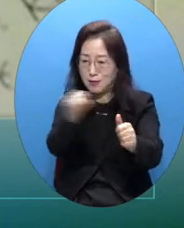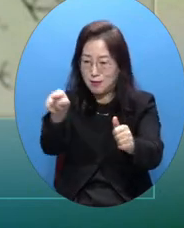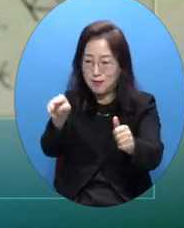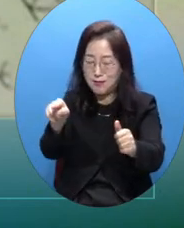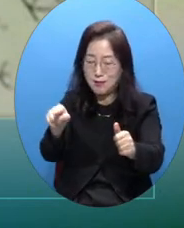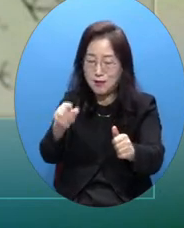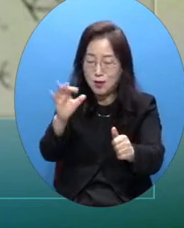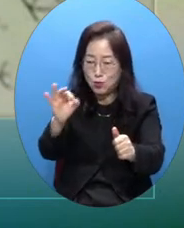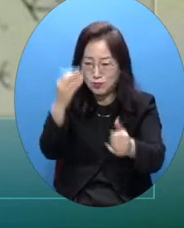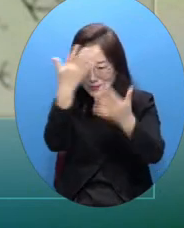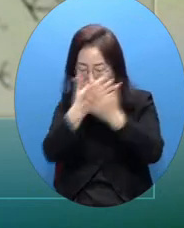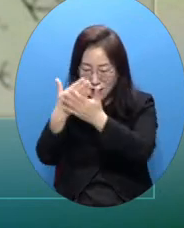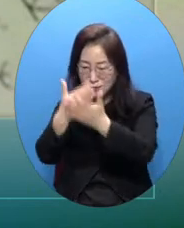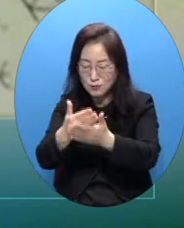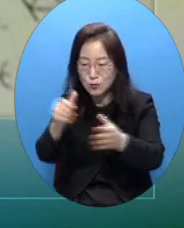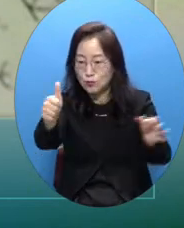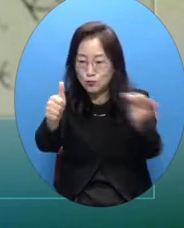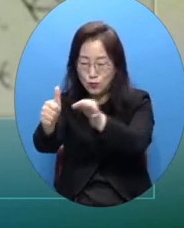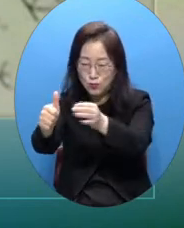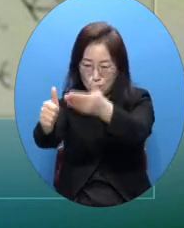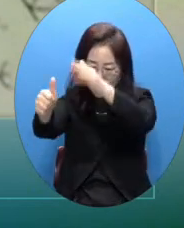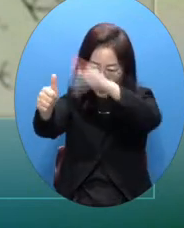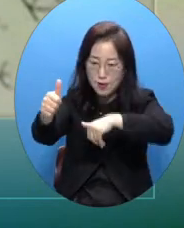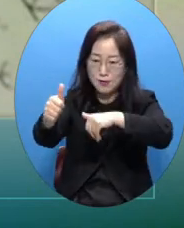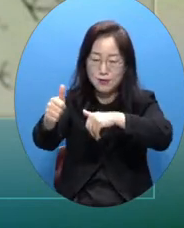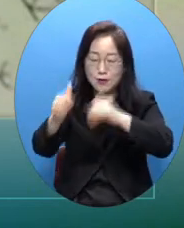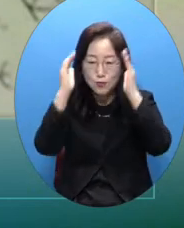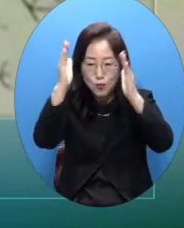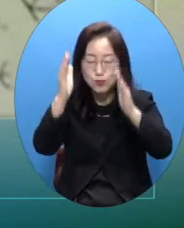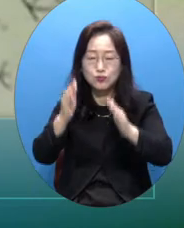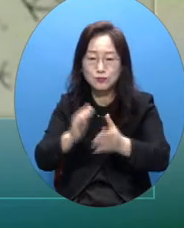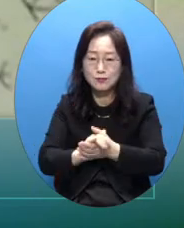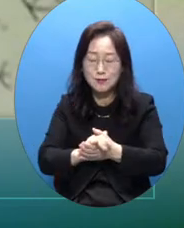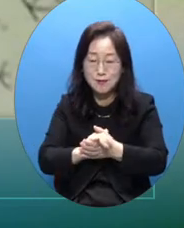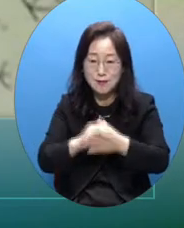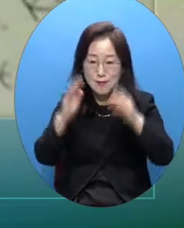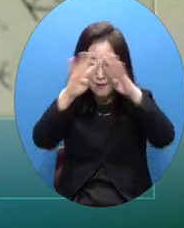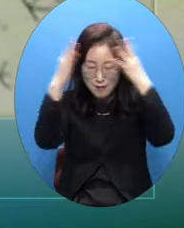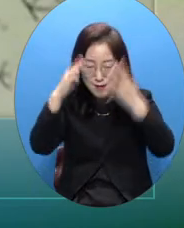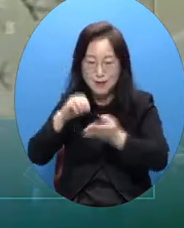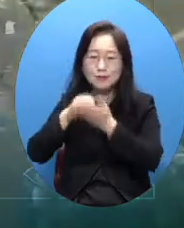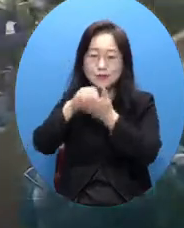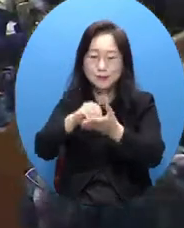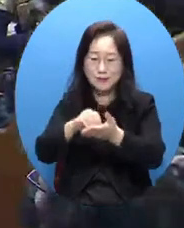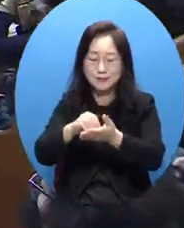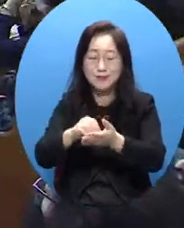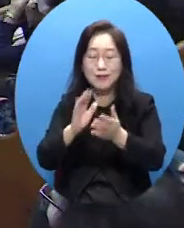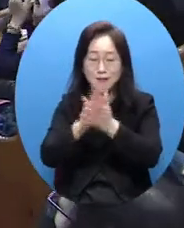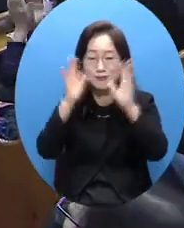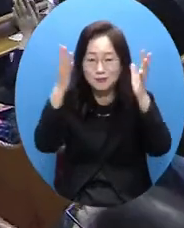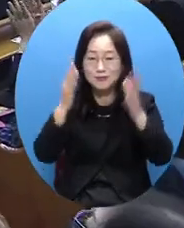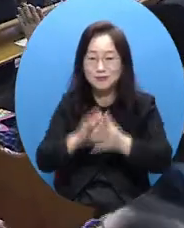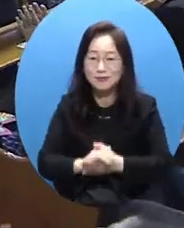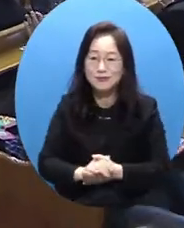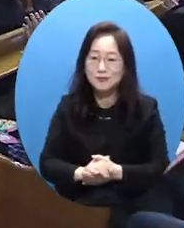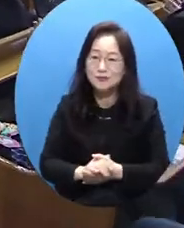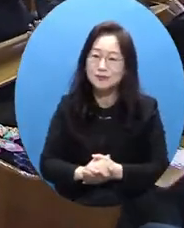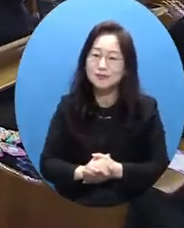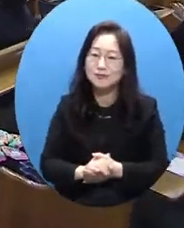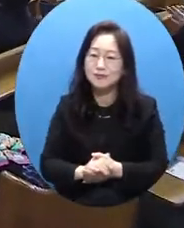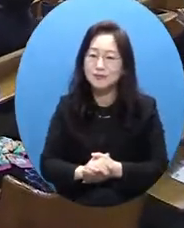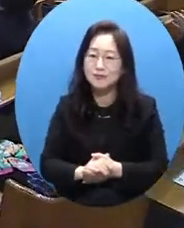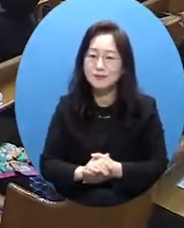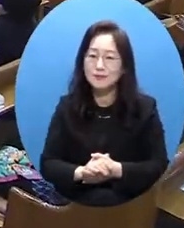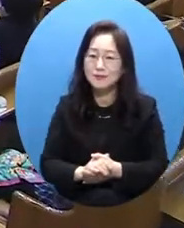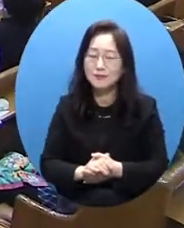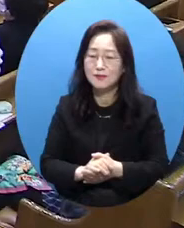an advanced country when it came to farming industry and he wrote a letter to Frederick